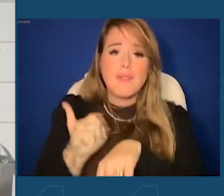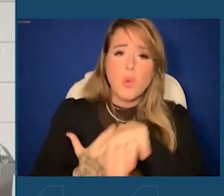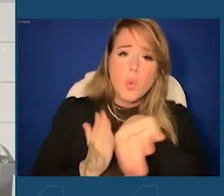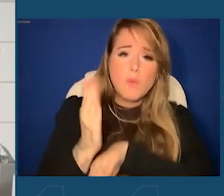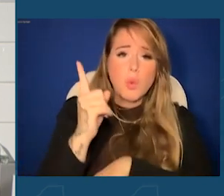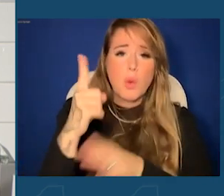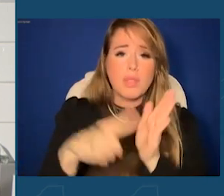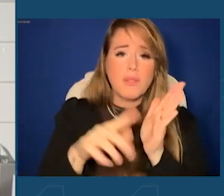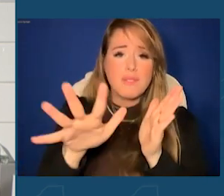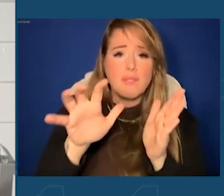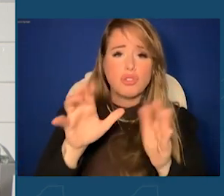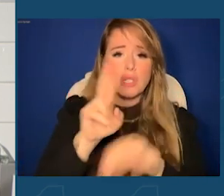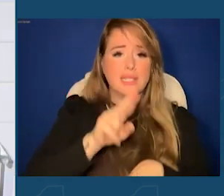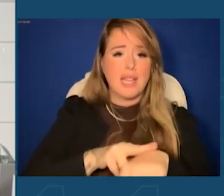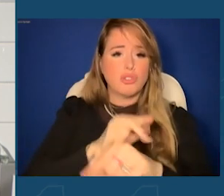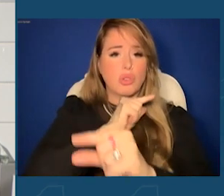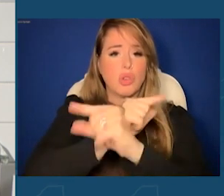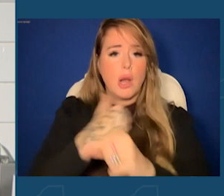members. What are they doing?